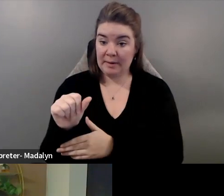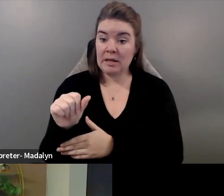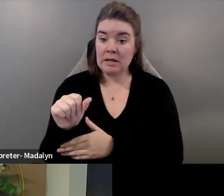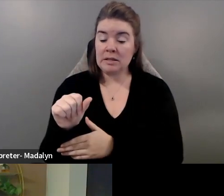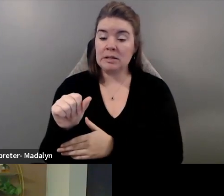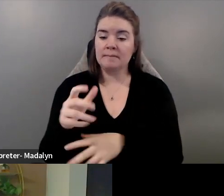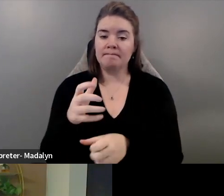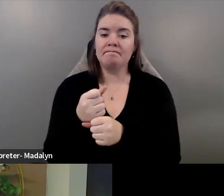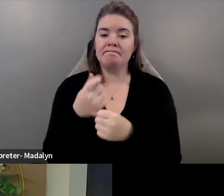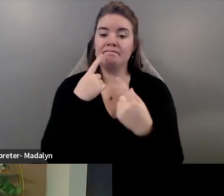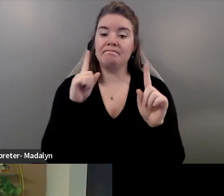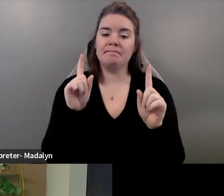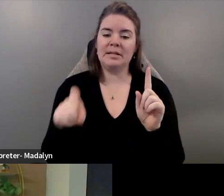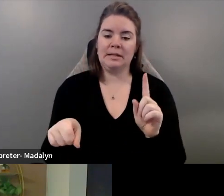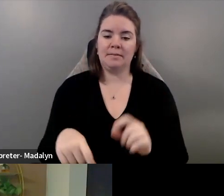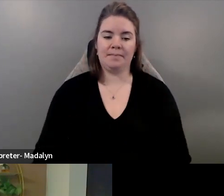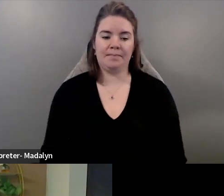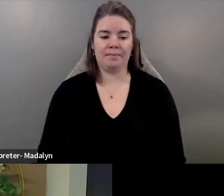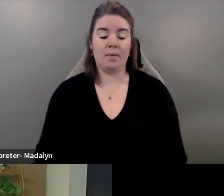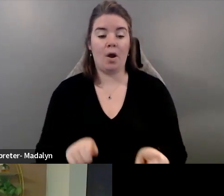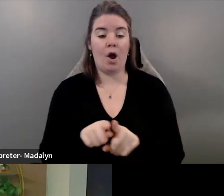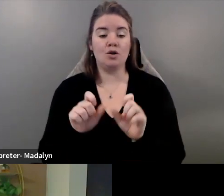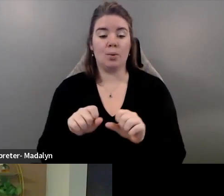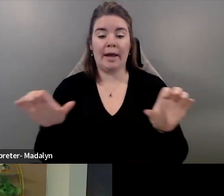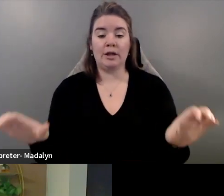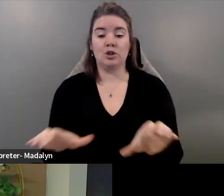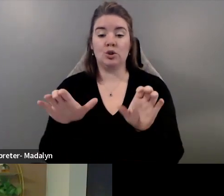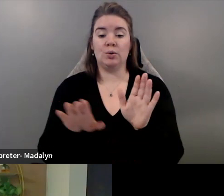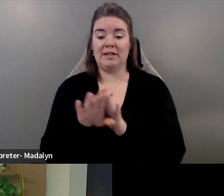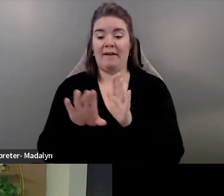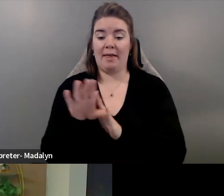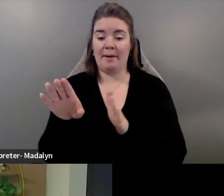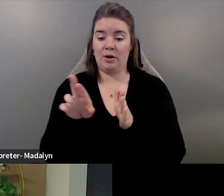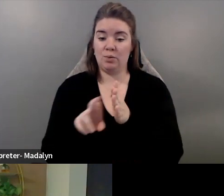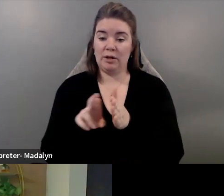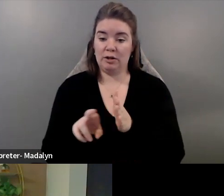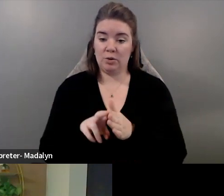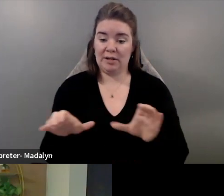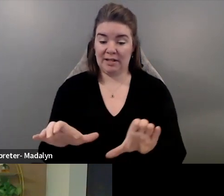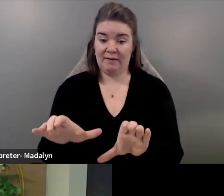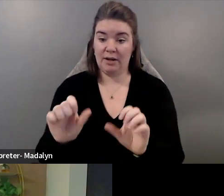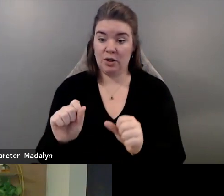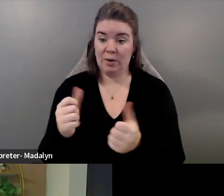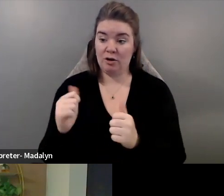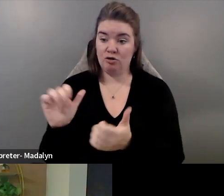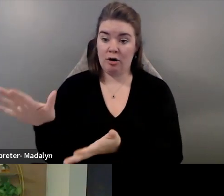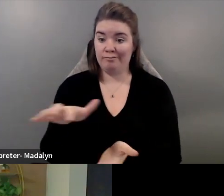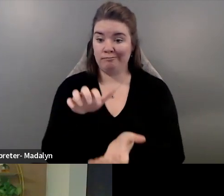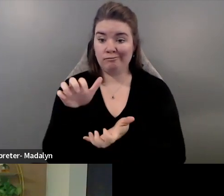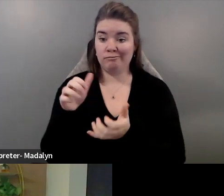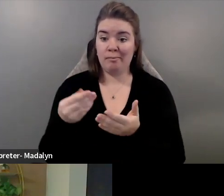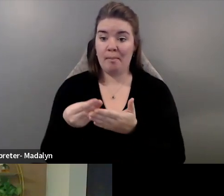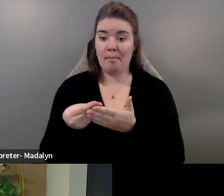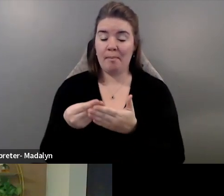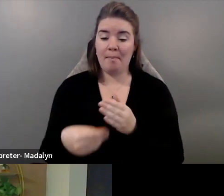We're also allowed to conduct resource development activities, and that means we can get more money for the SILC if we want to. We can do stuff that actually generates a